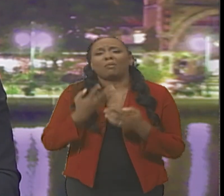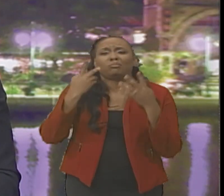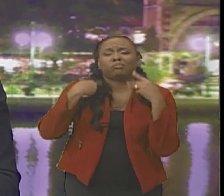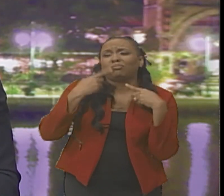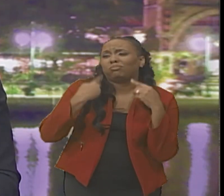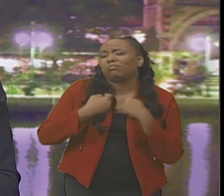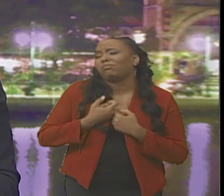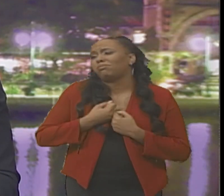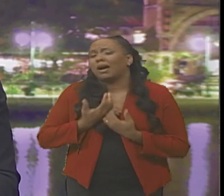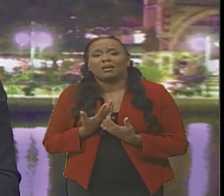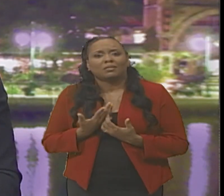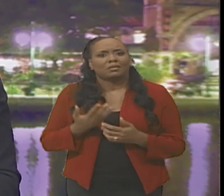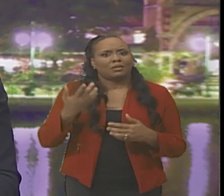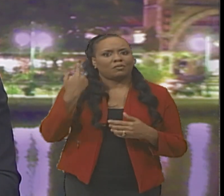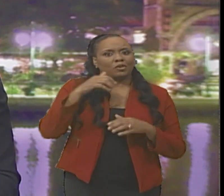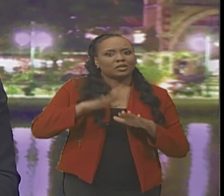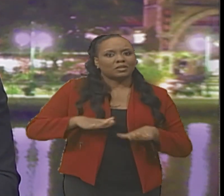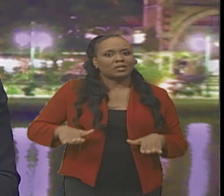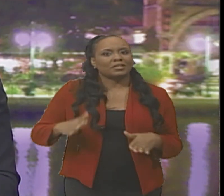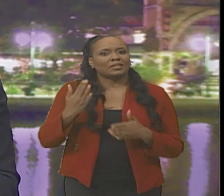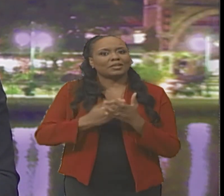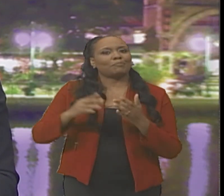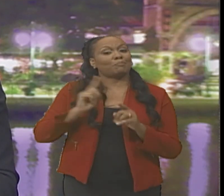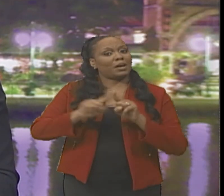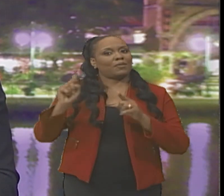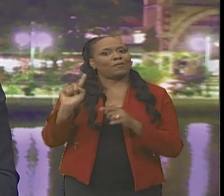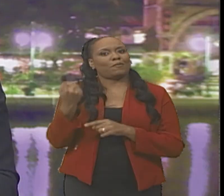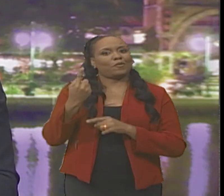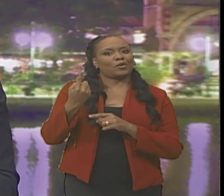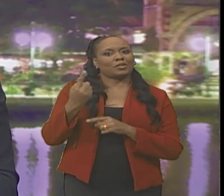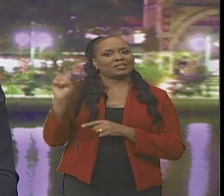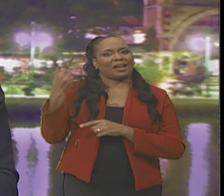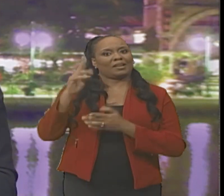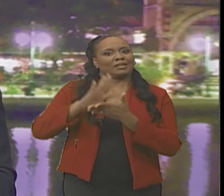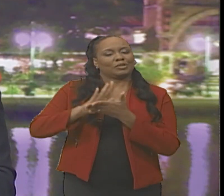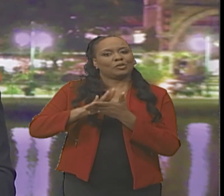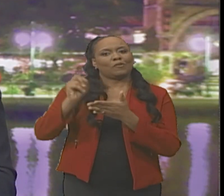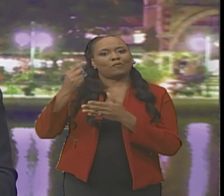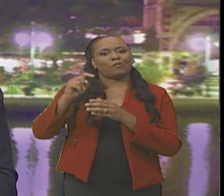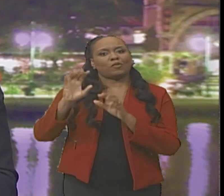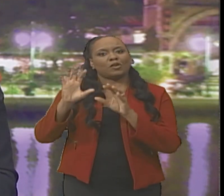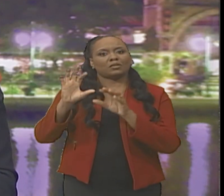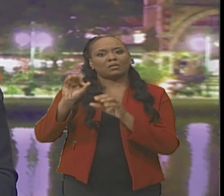visited secondary schools where some first form students shared their experiences.